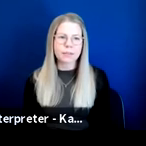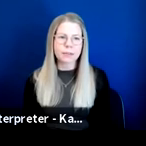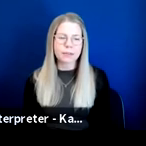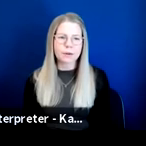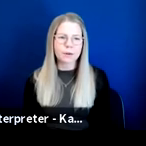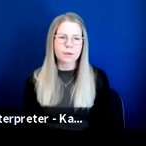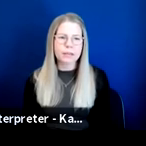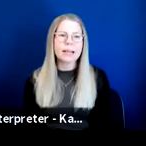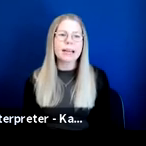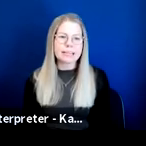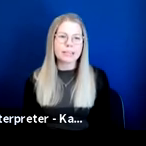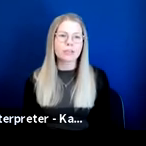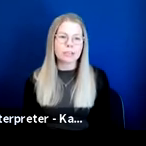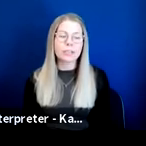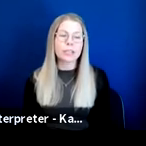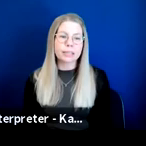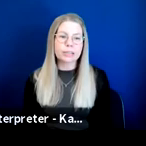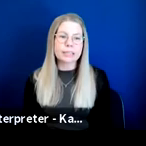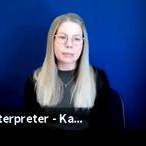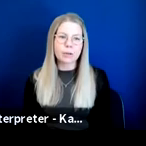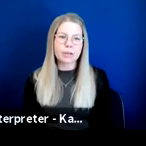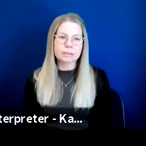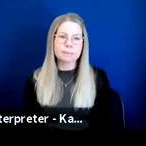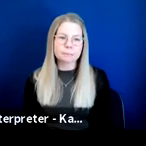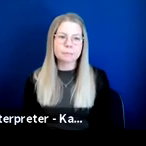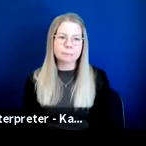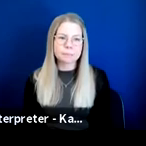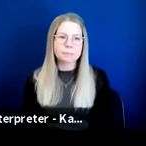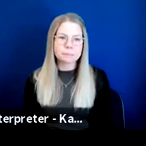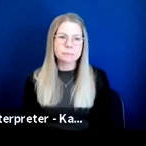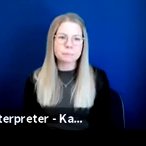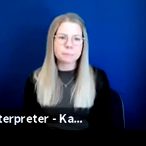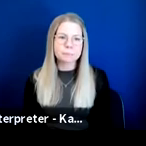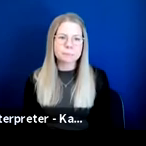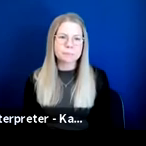And there's also a digital literacy component.